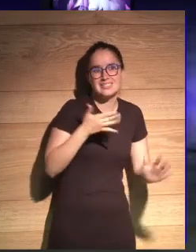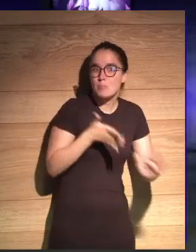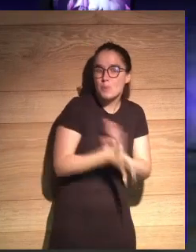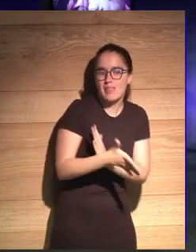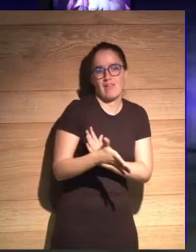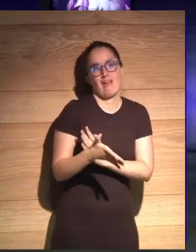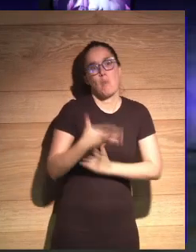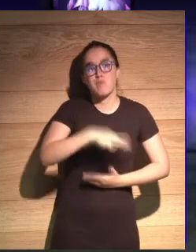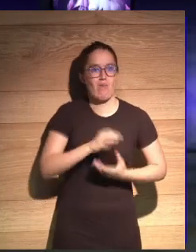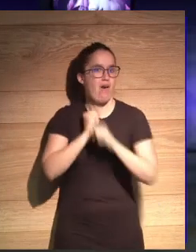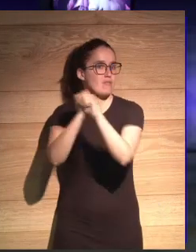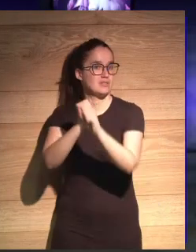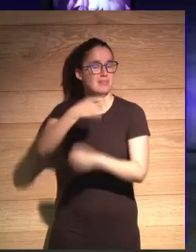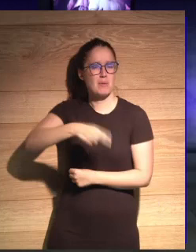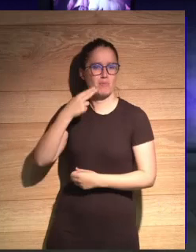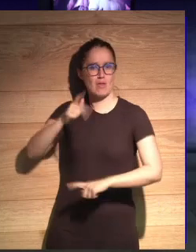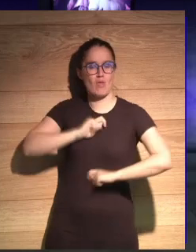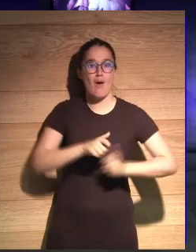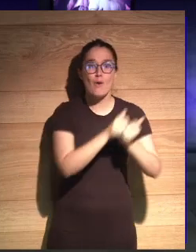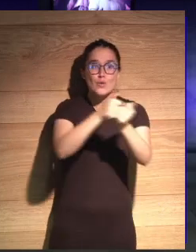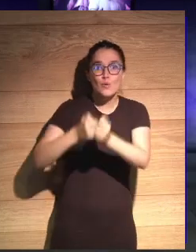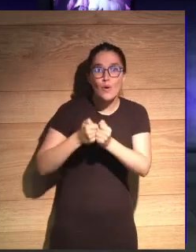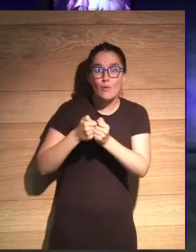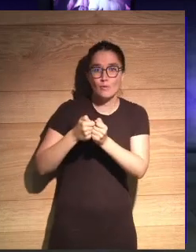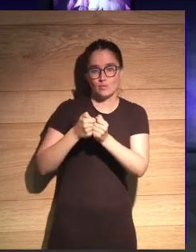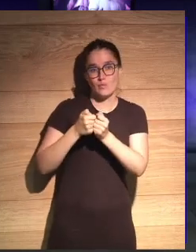we do with passion, also of the fears